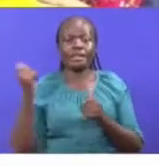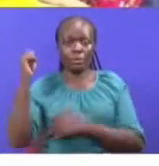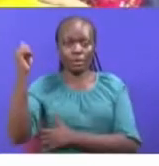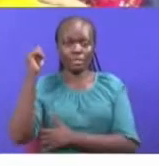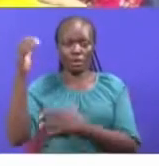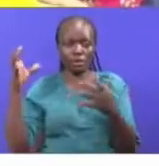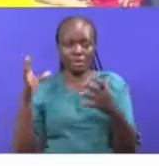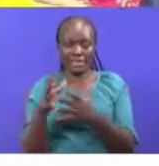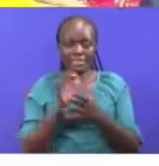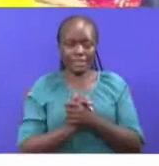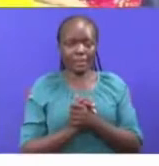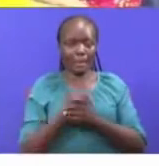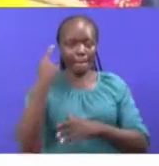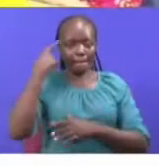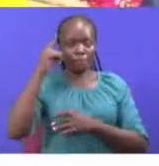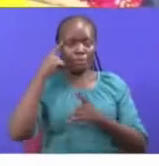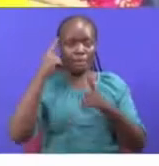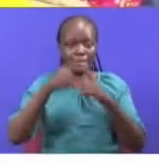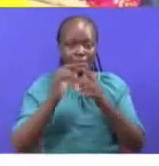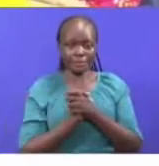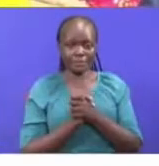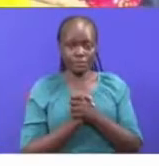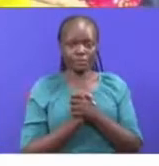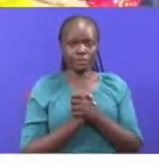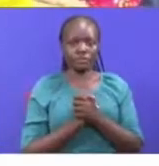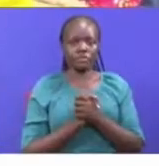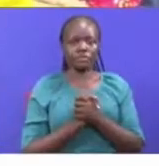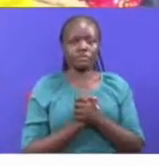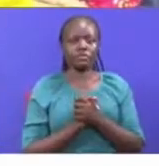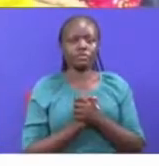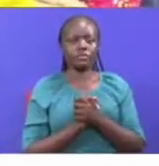parties for purposes of